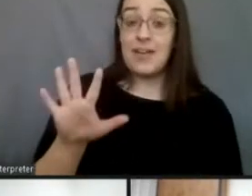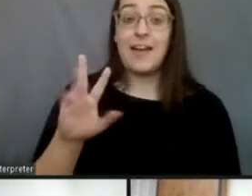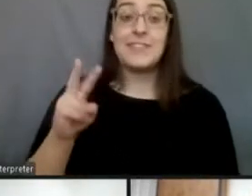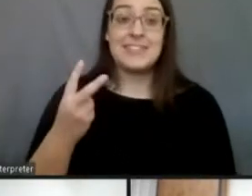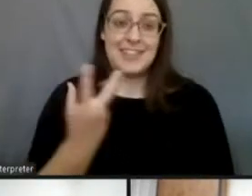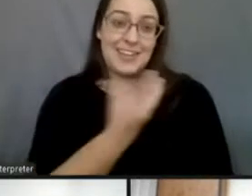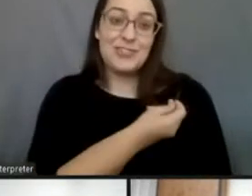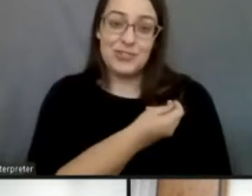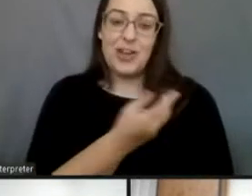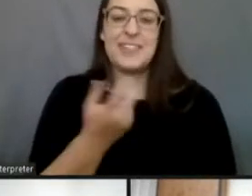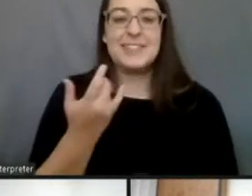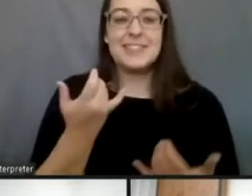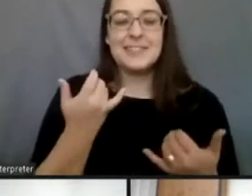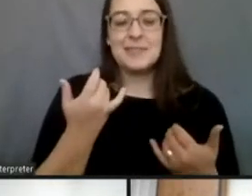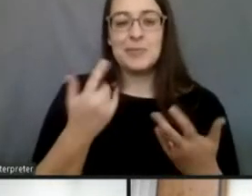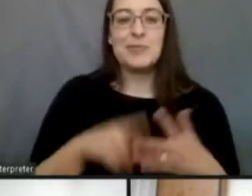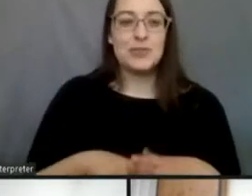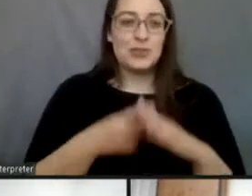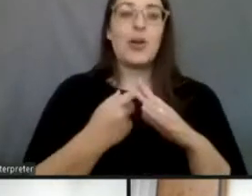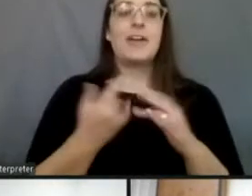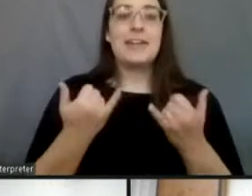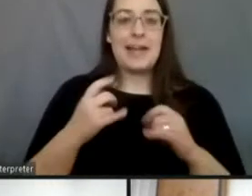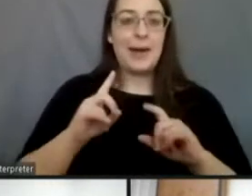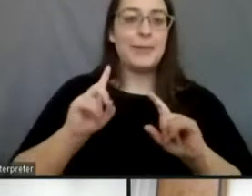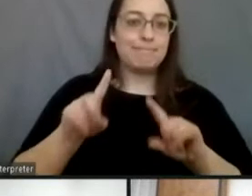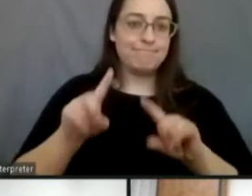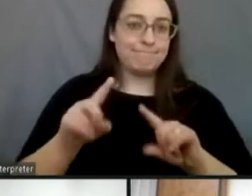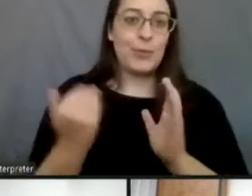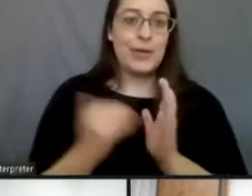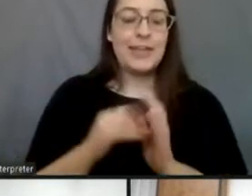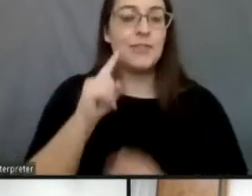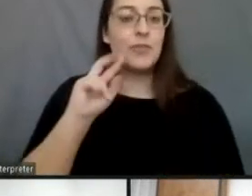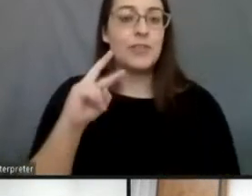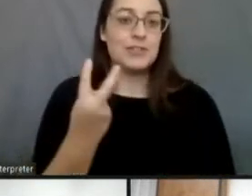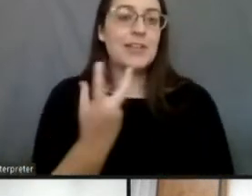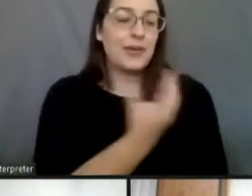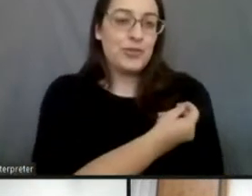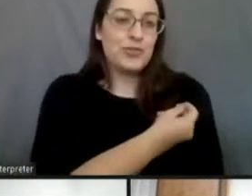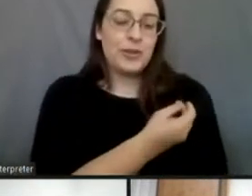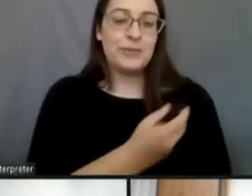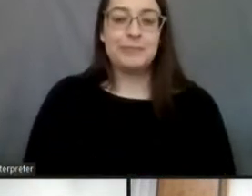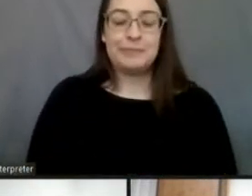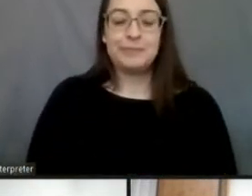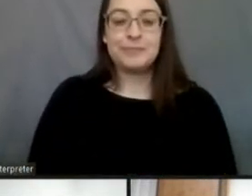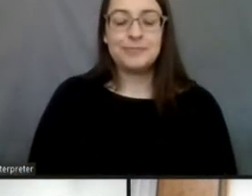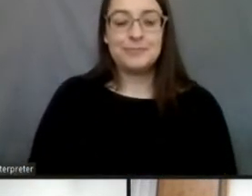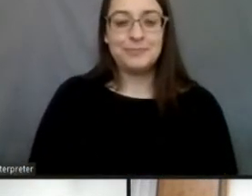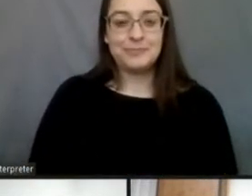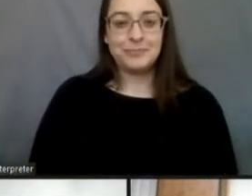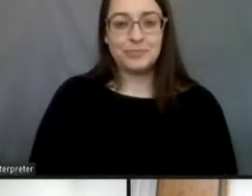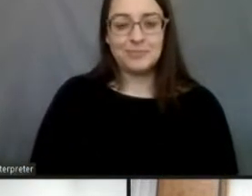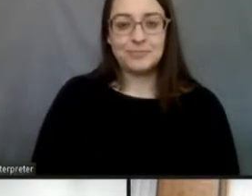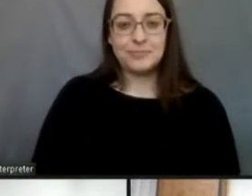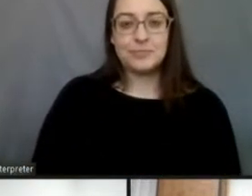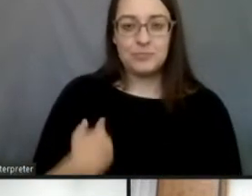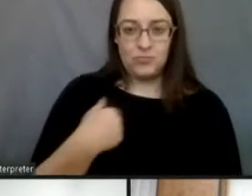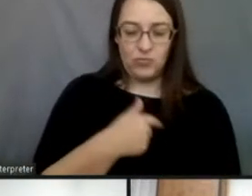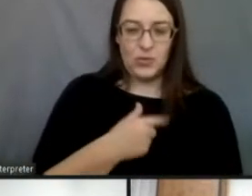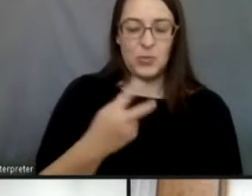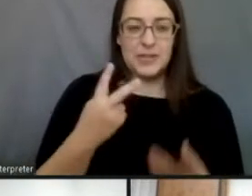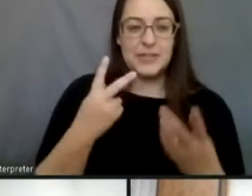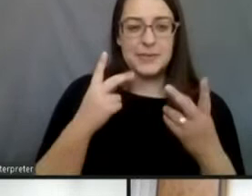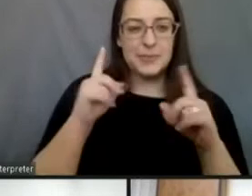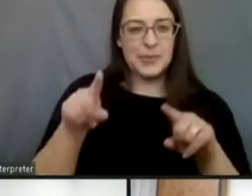We've already started to go back and do the second doses for those first doses given, but we've